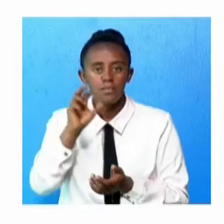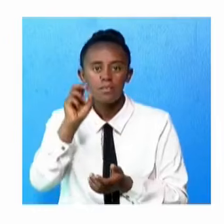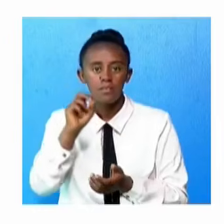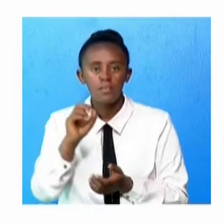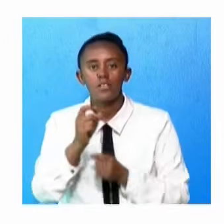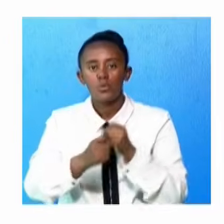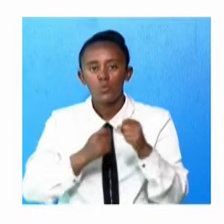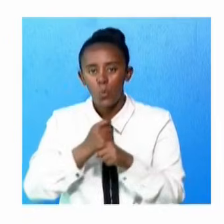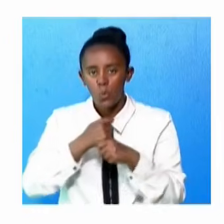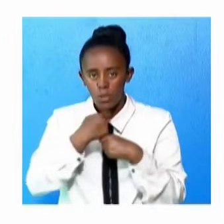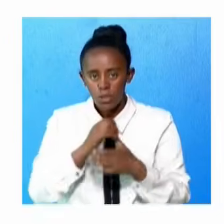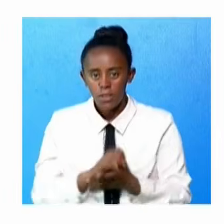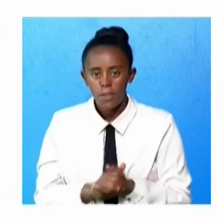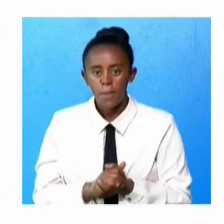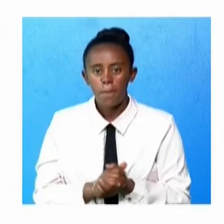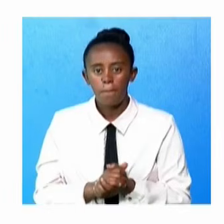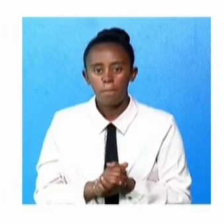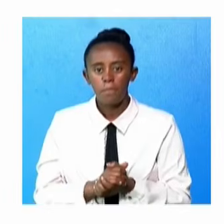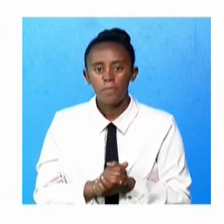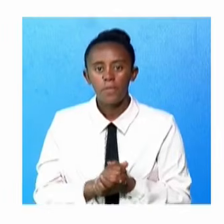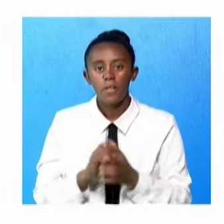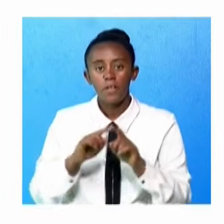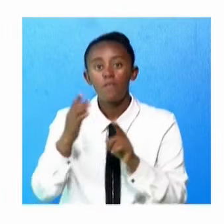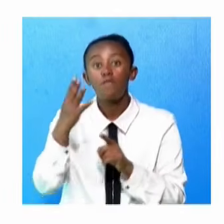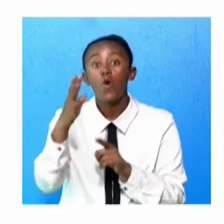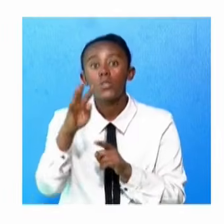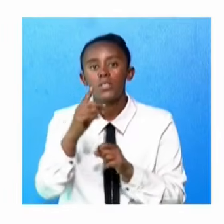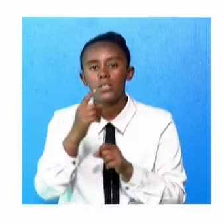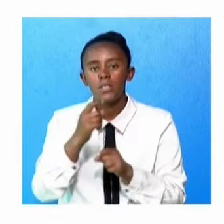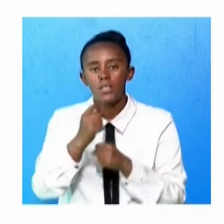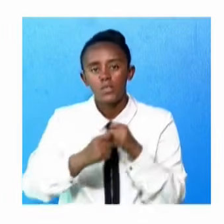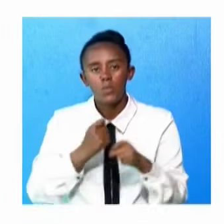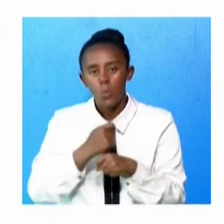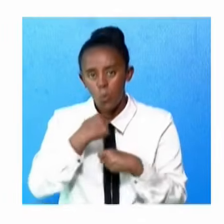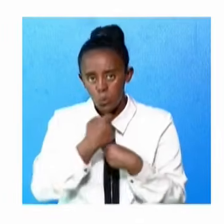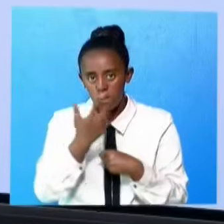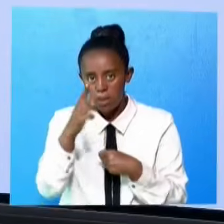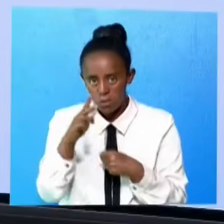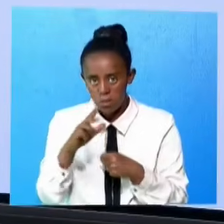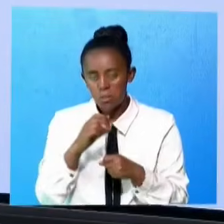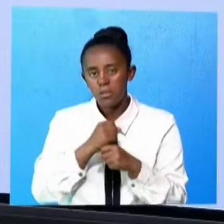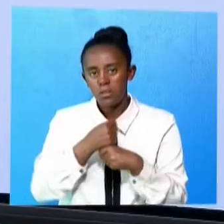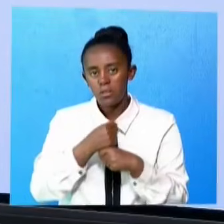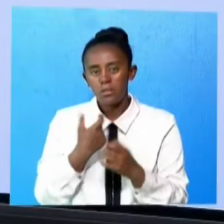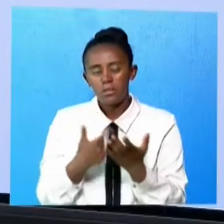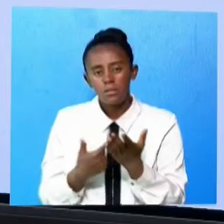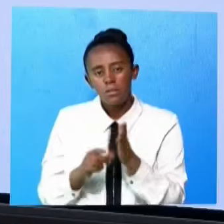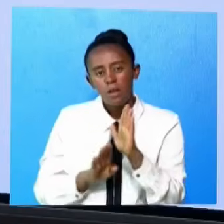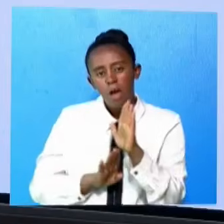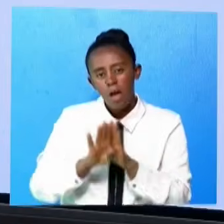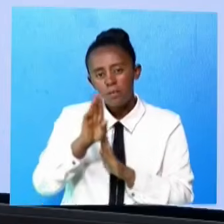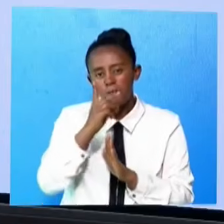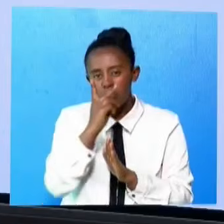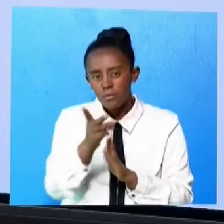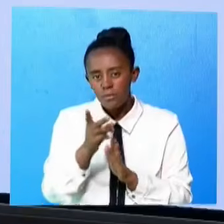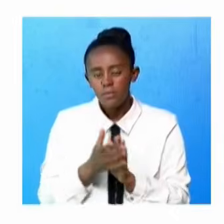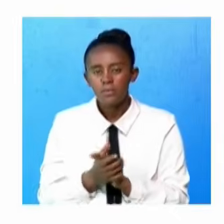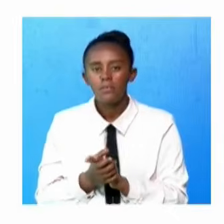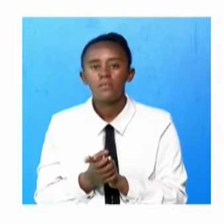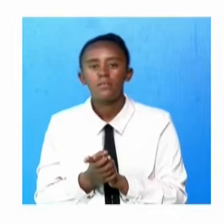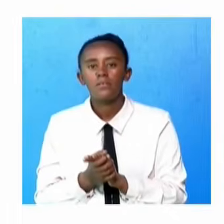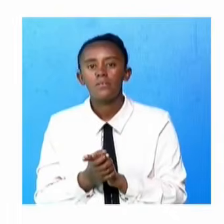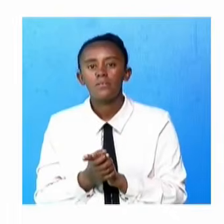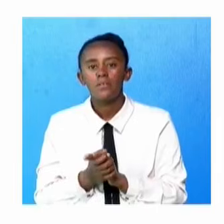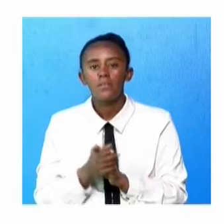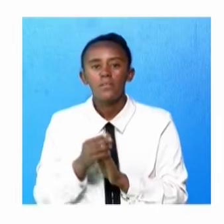old. Tola is 14 years old. When it comes in the case of that is height, Bati is